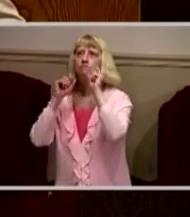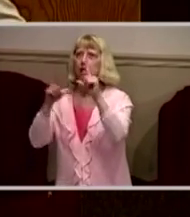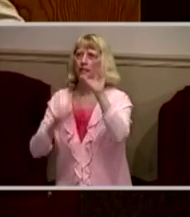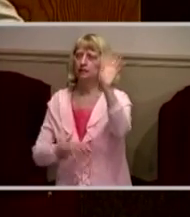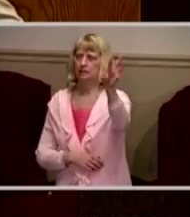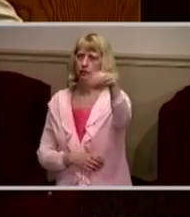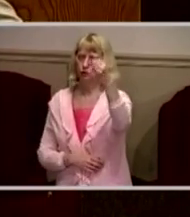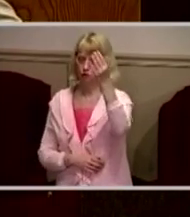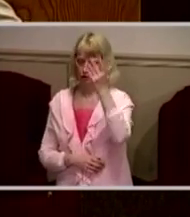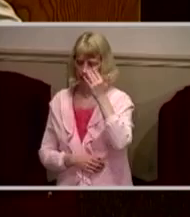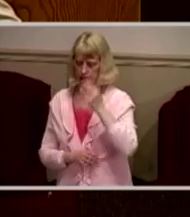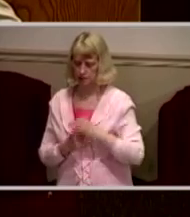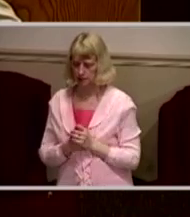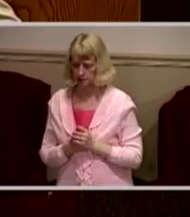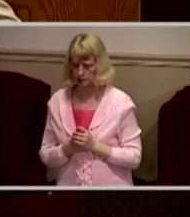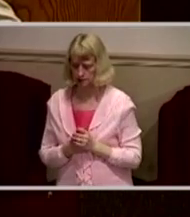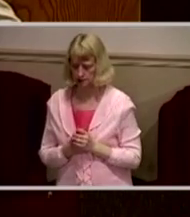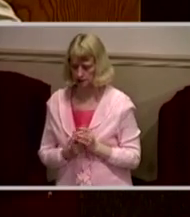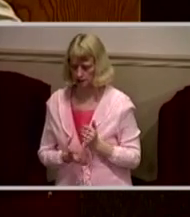amazing grace.